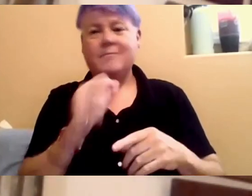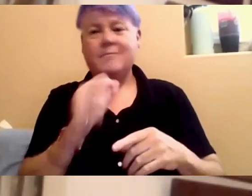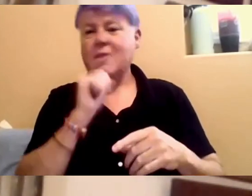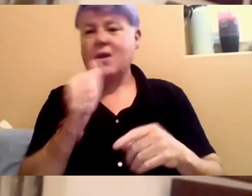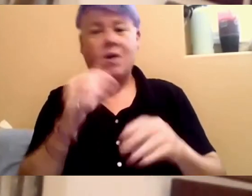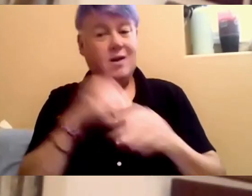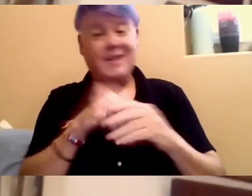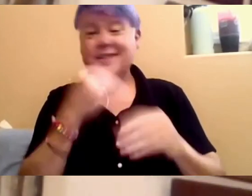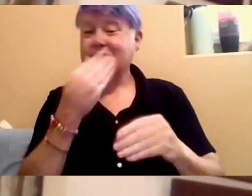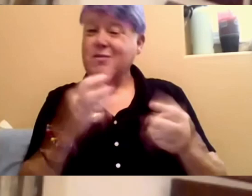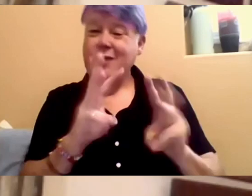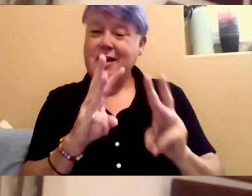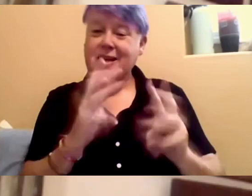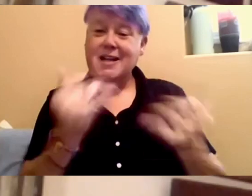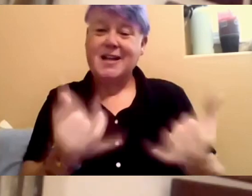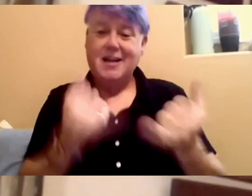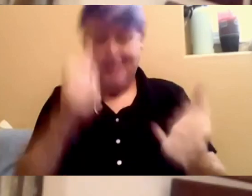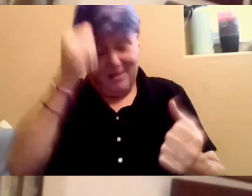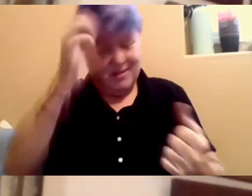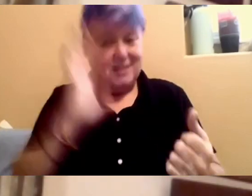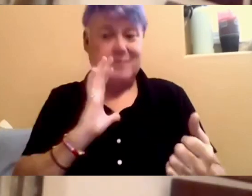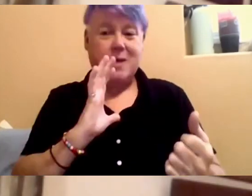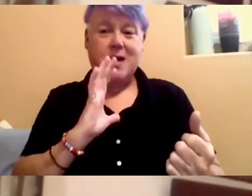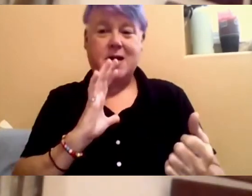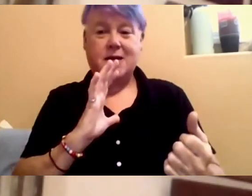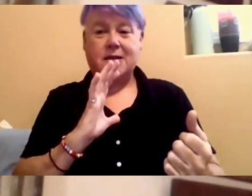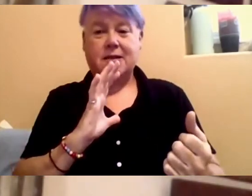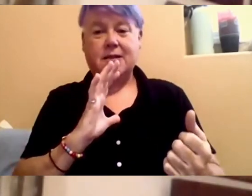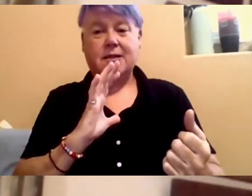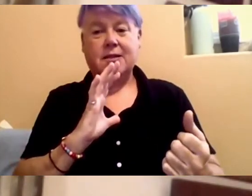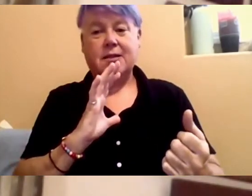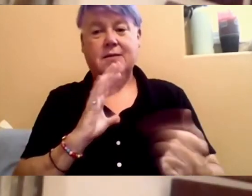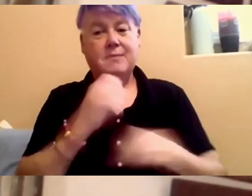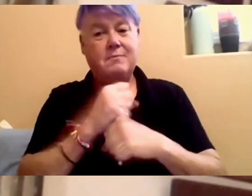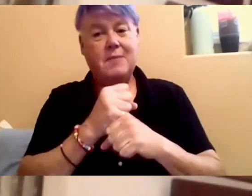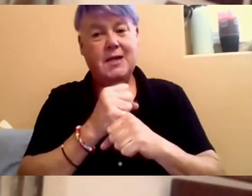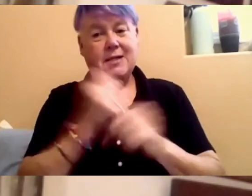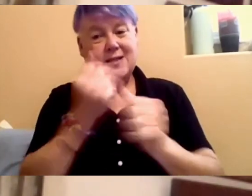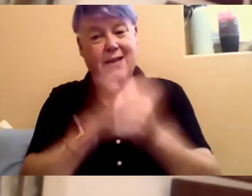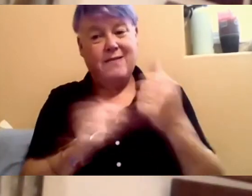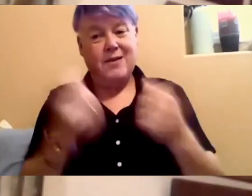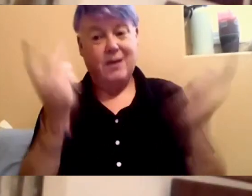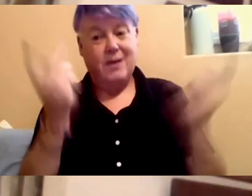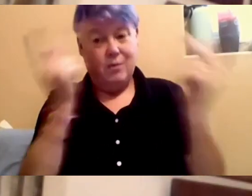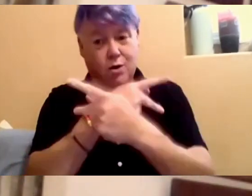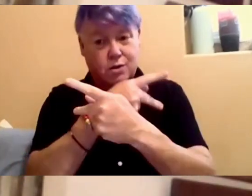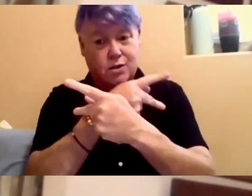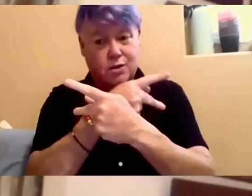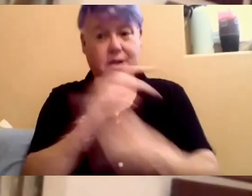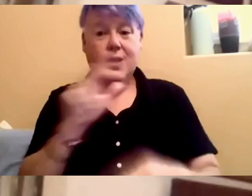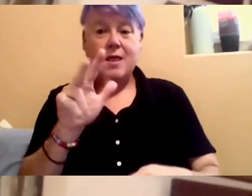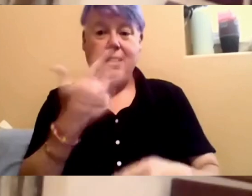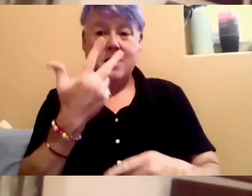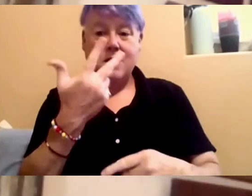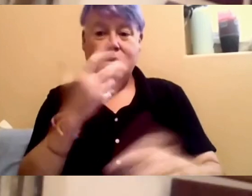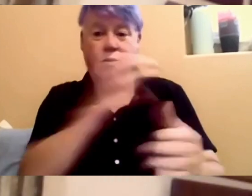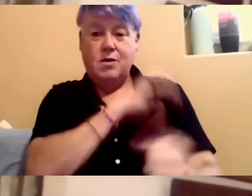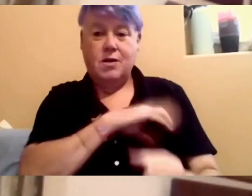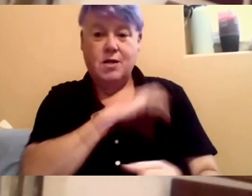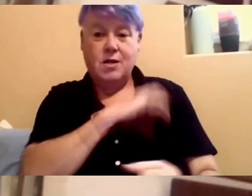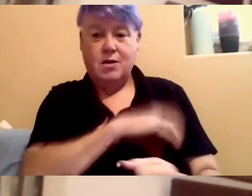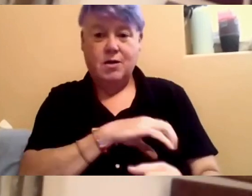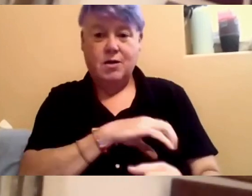either. And now here comes this man, which makes everything worse. The third character is Mrs.